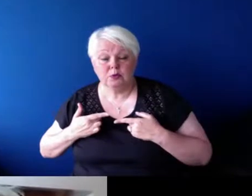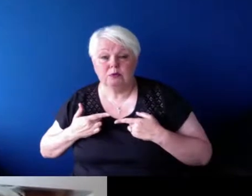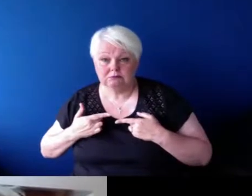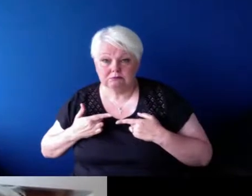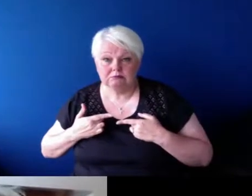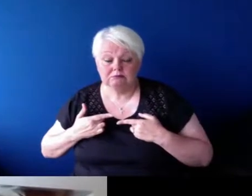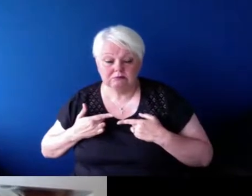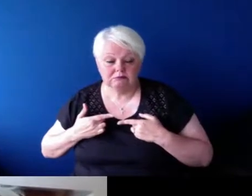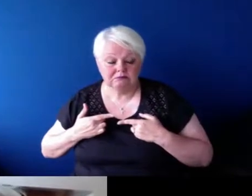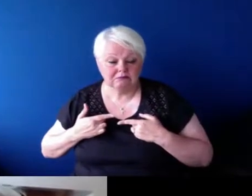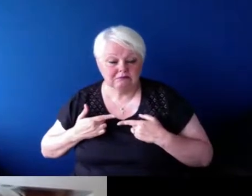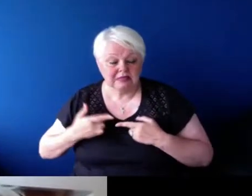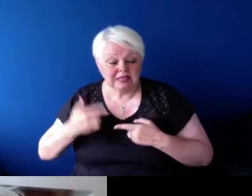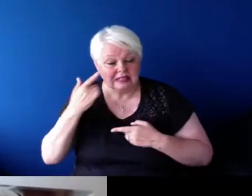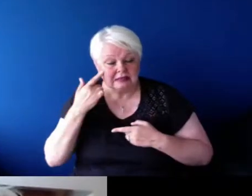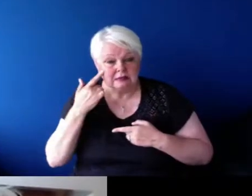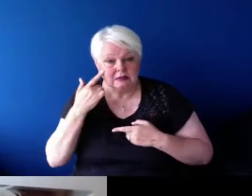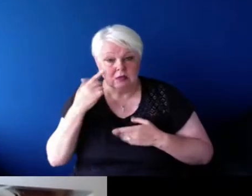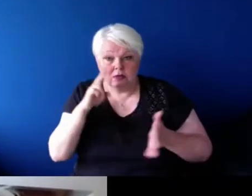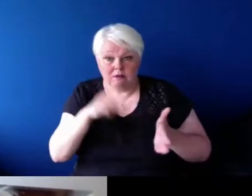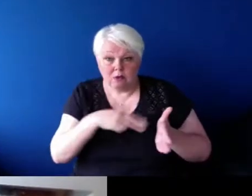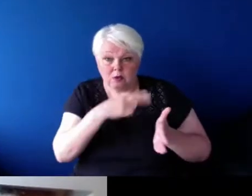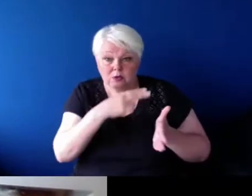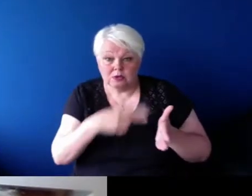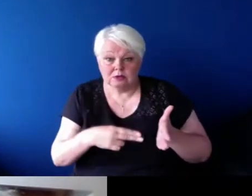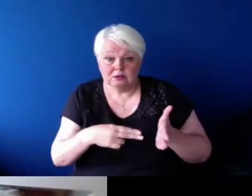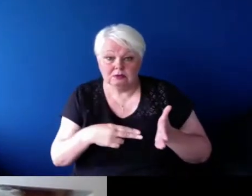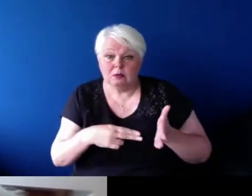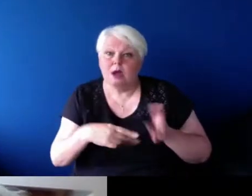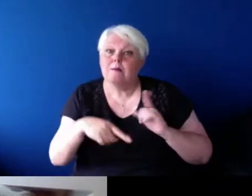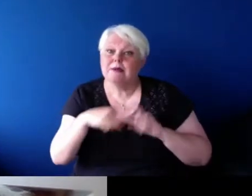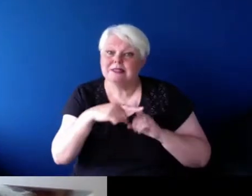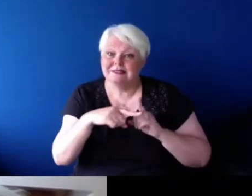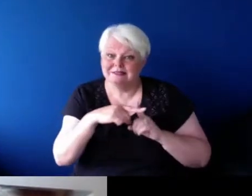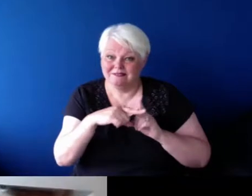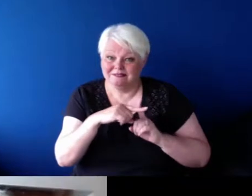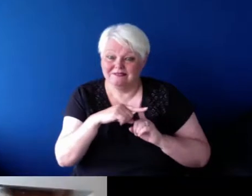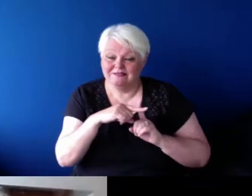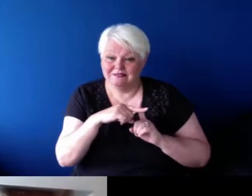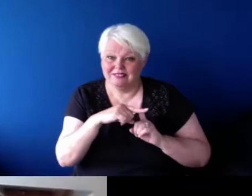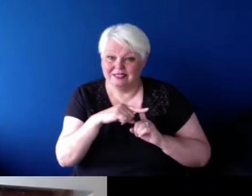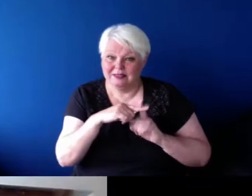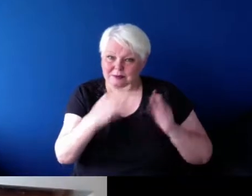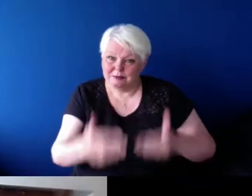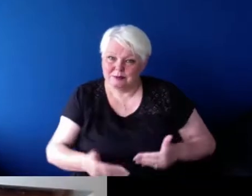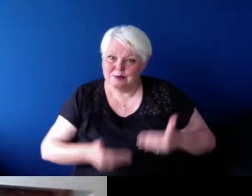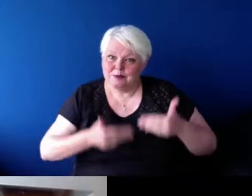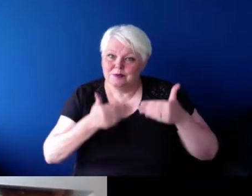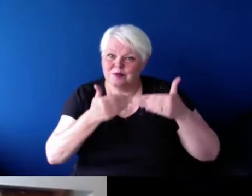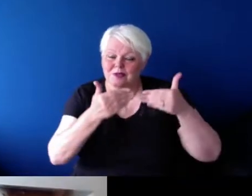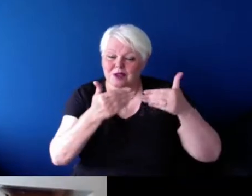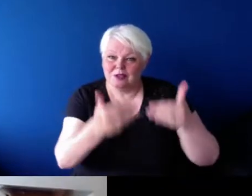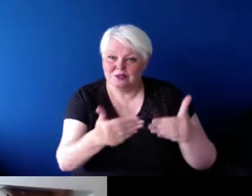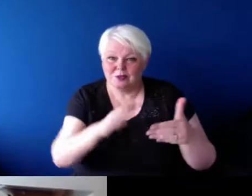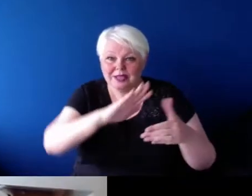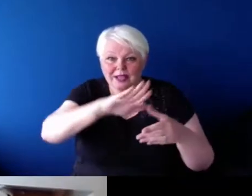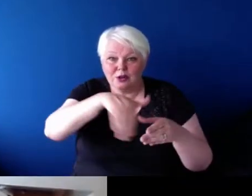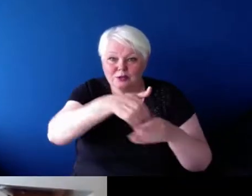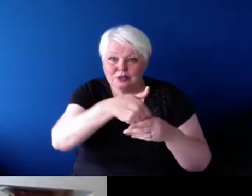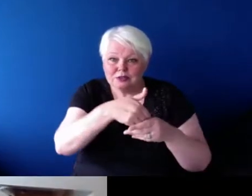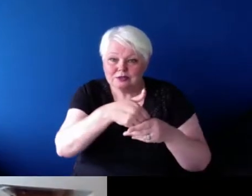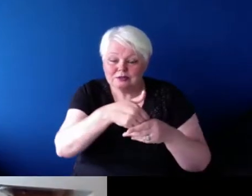And the vote that went through was positive in terms of moving towards inclusion